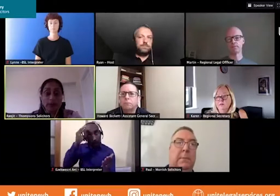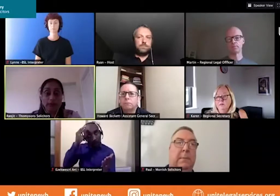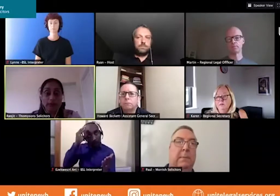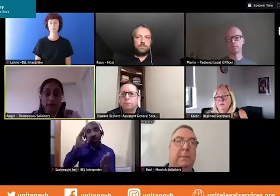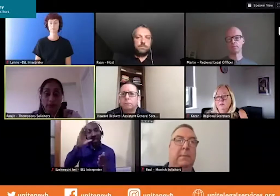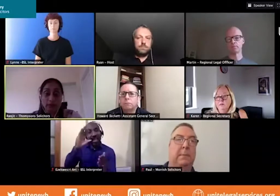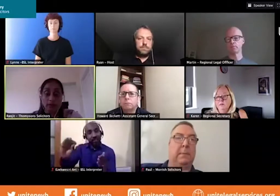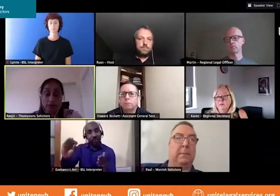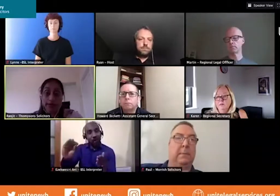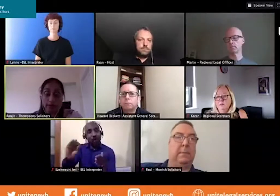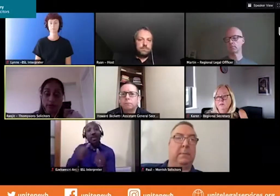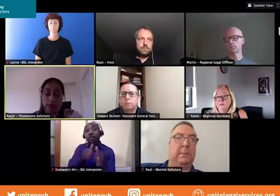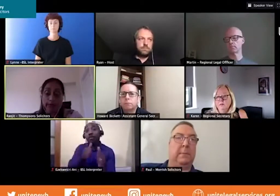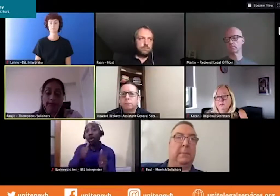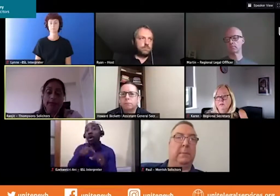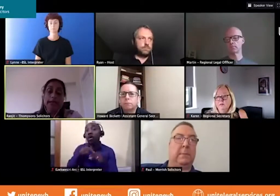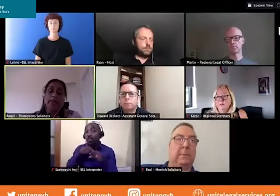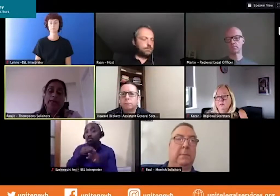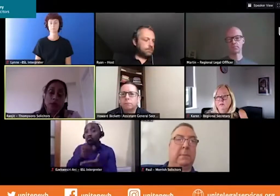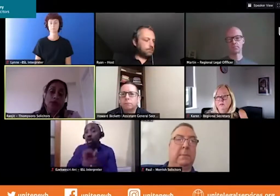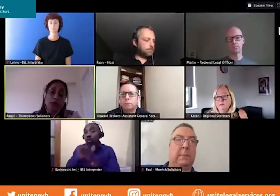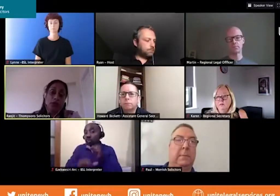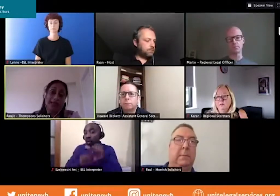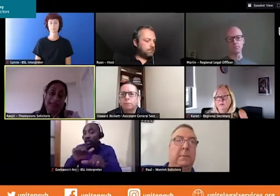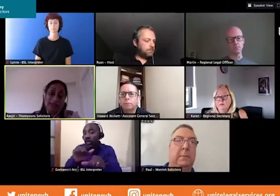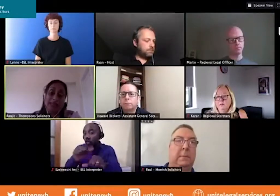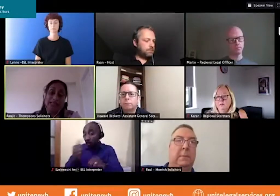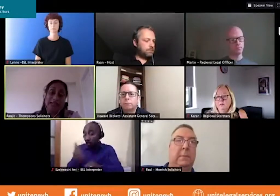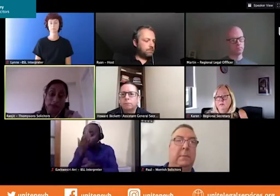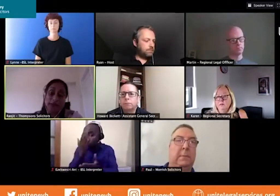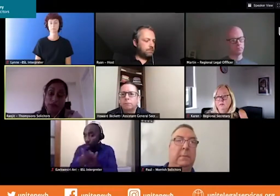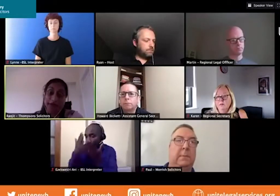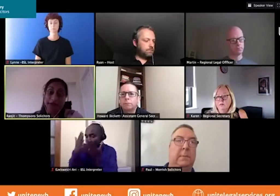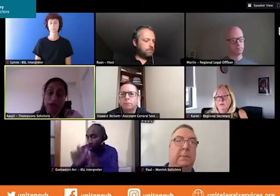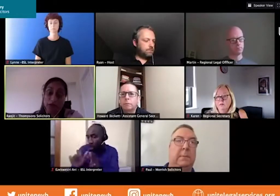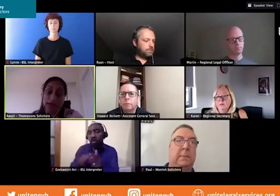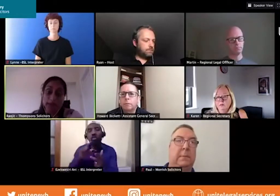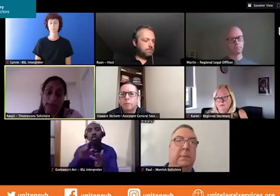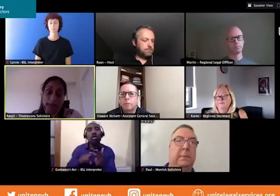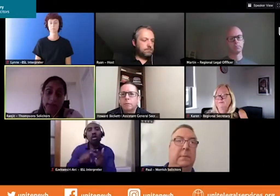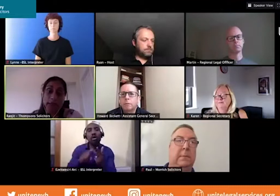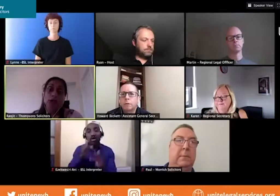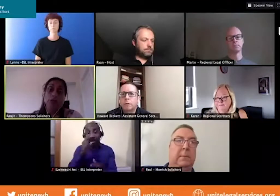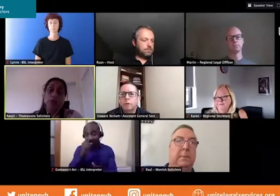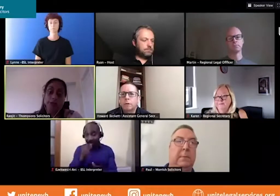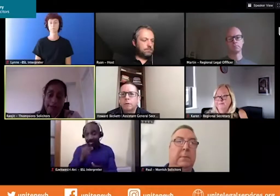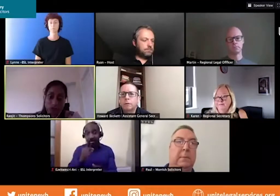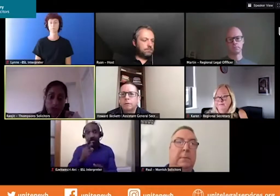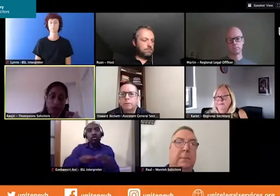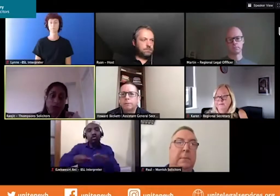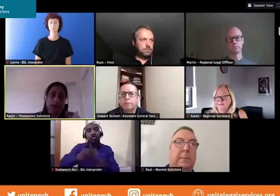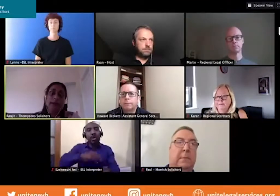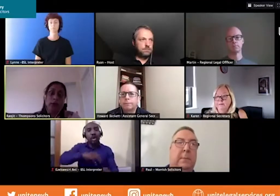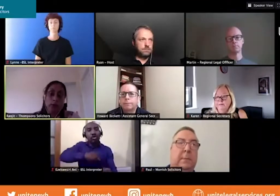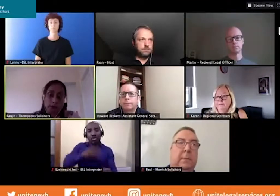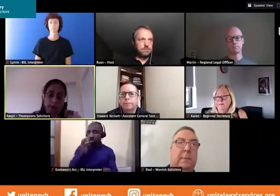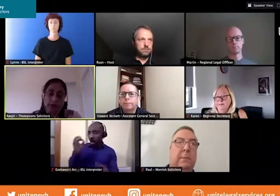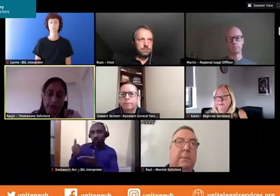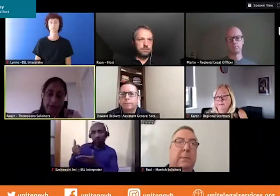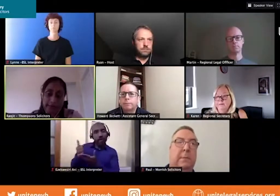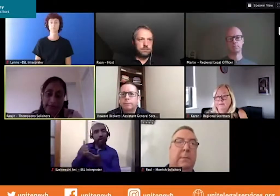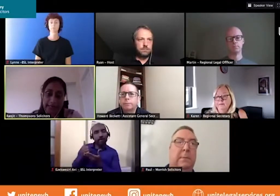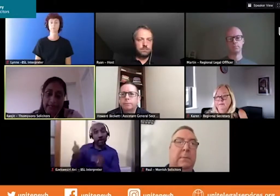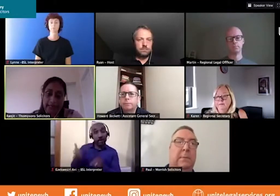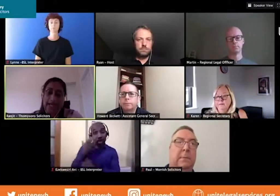following the correct process. They'd also get advice from their trade union as well, who would make sure that all the boxes are